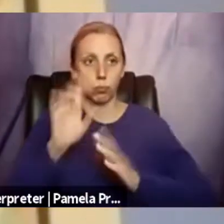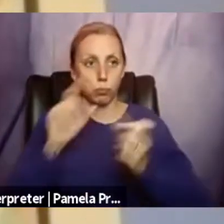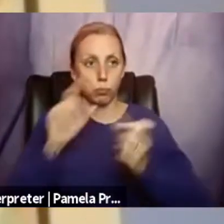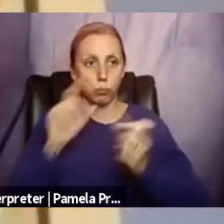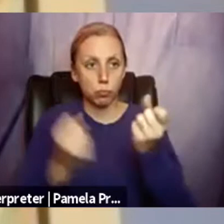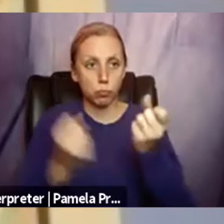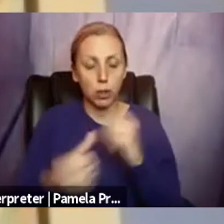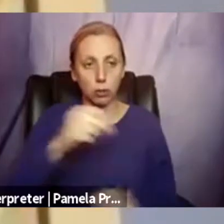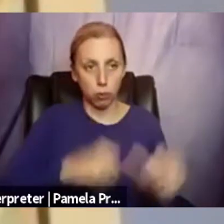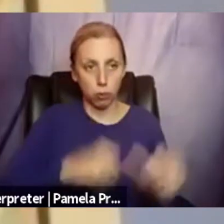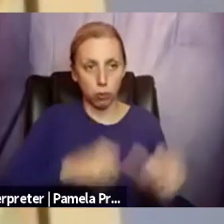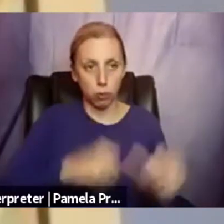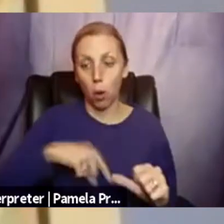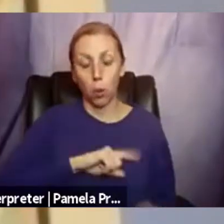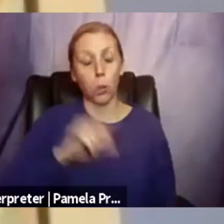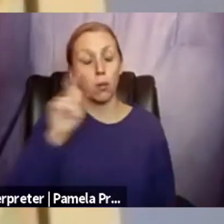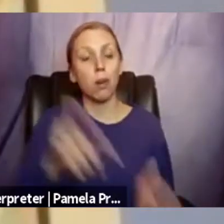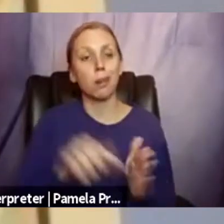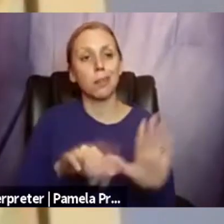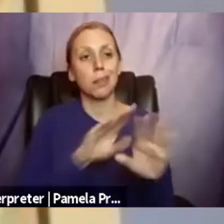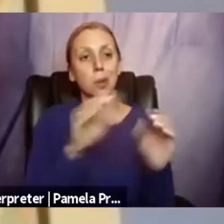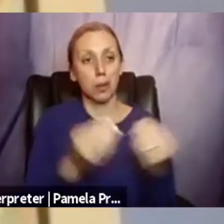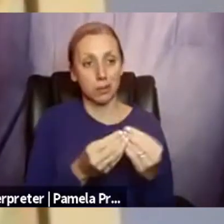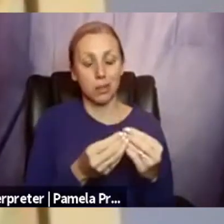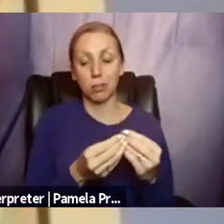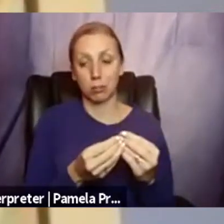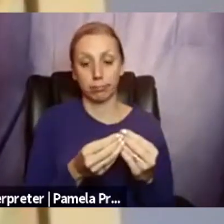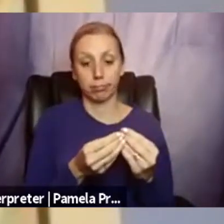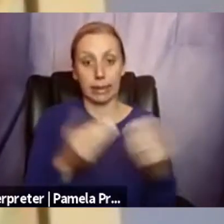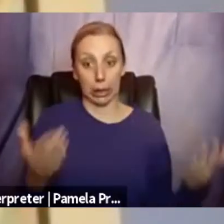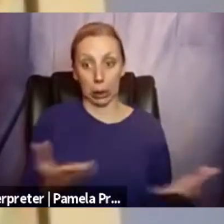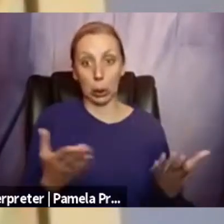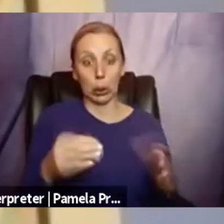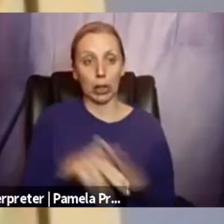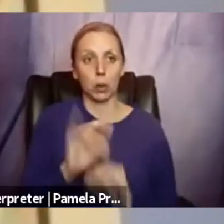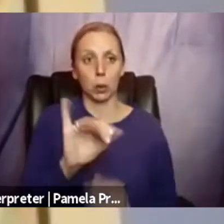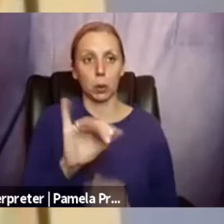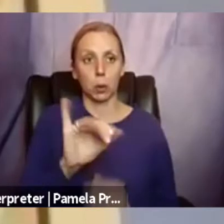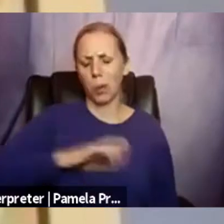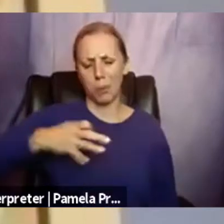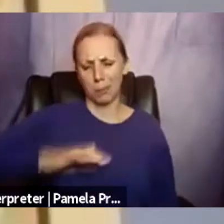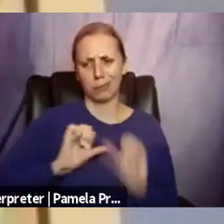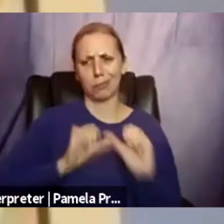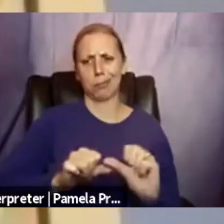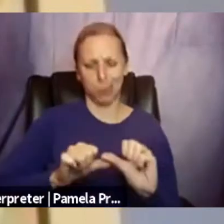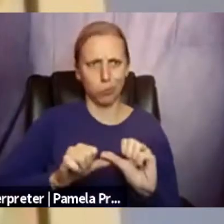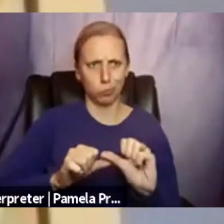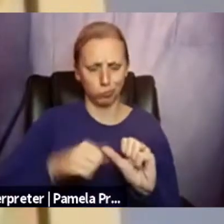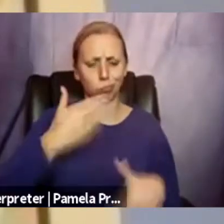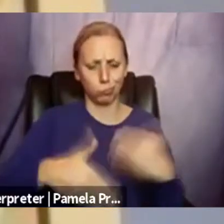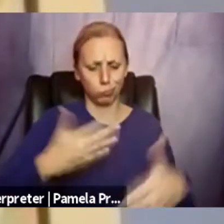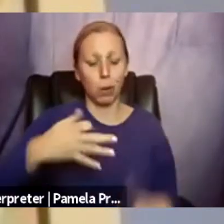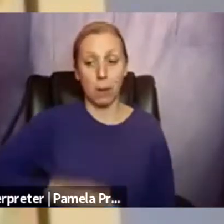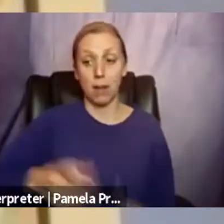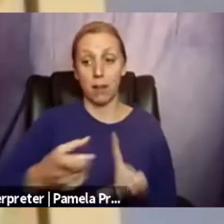We recognize that as an organization based in New York City, we have benefited and continue to benefit from the systemic displacement